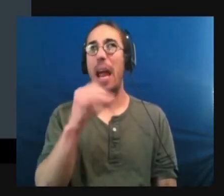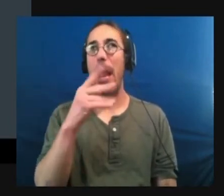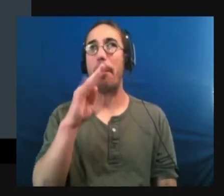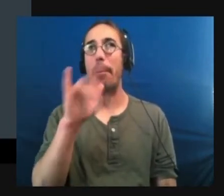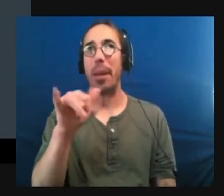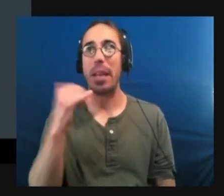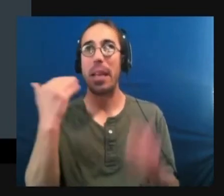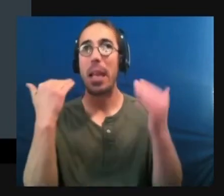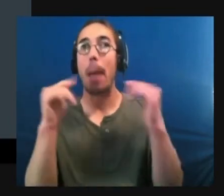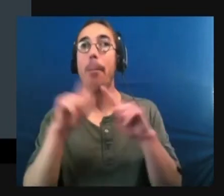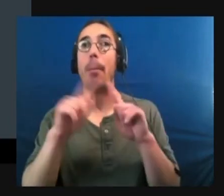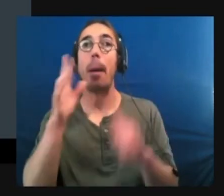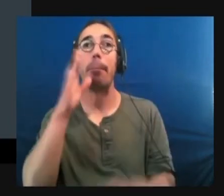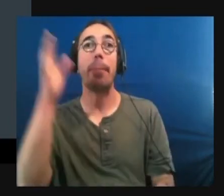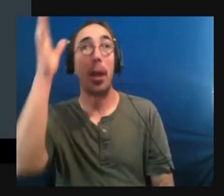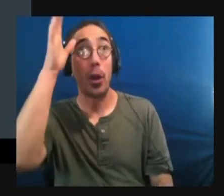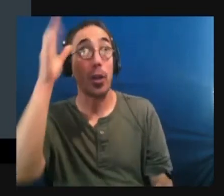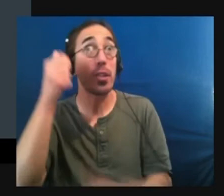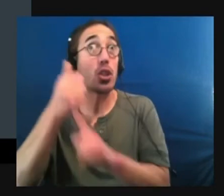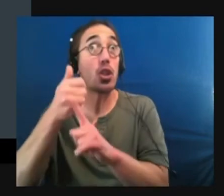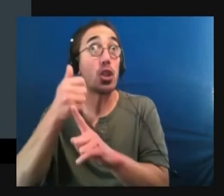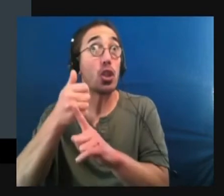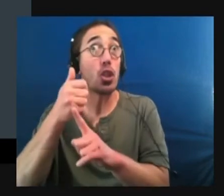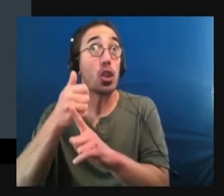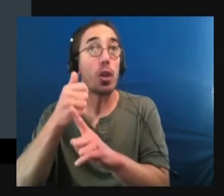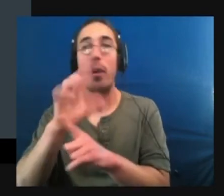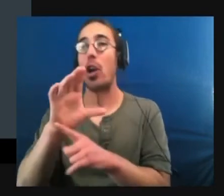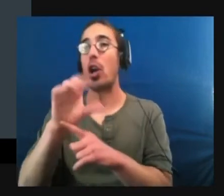conservative. And